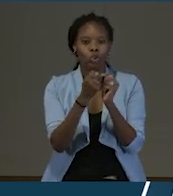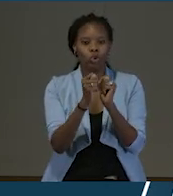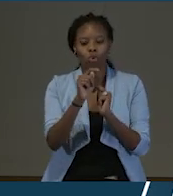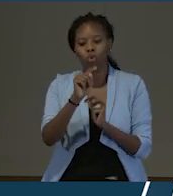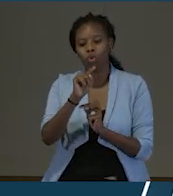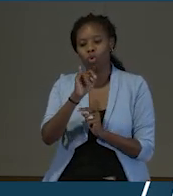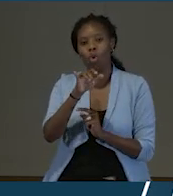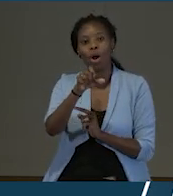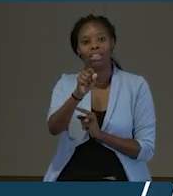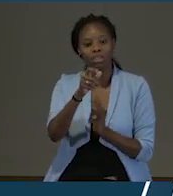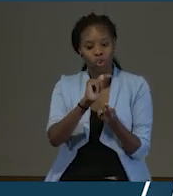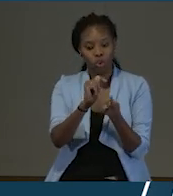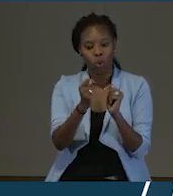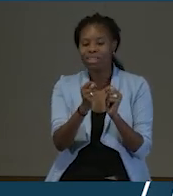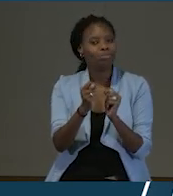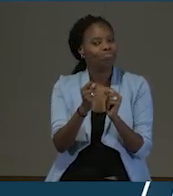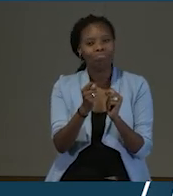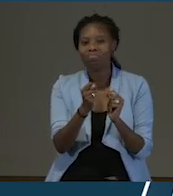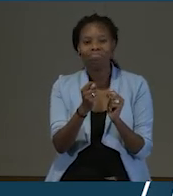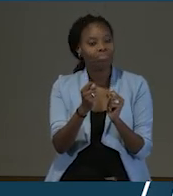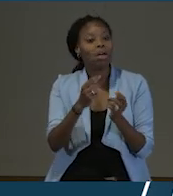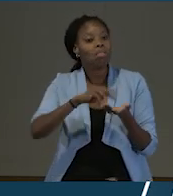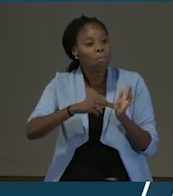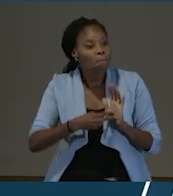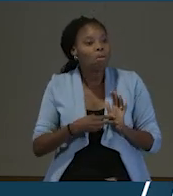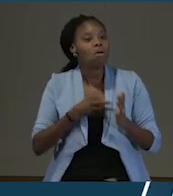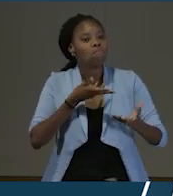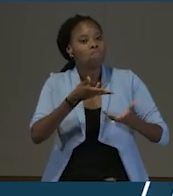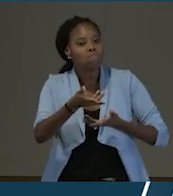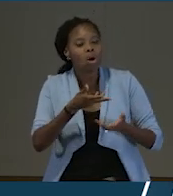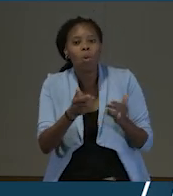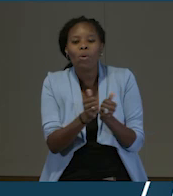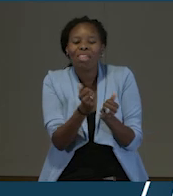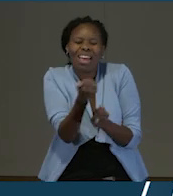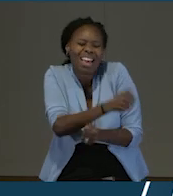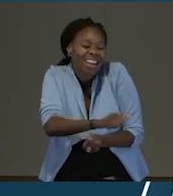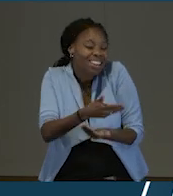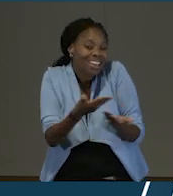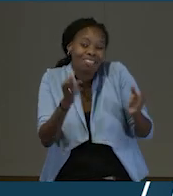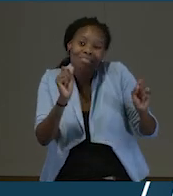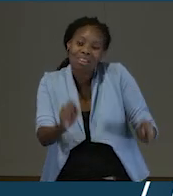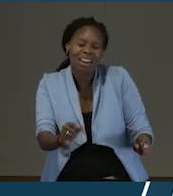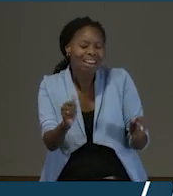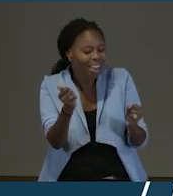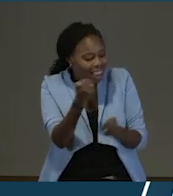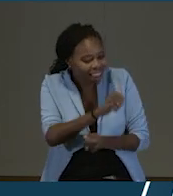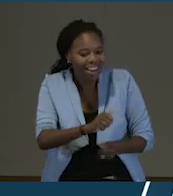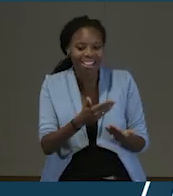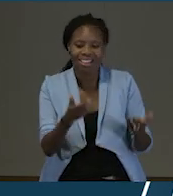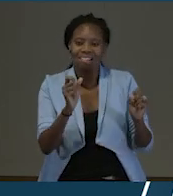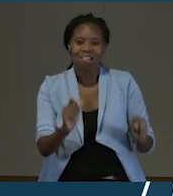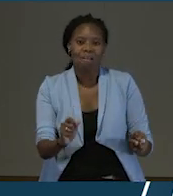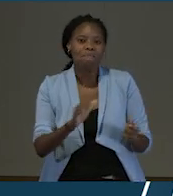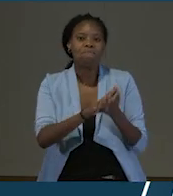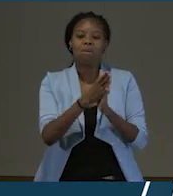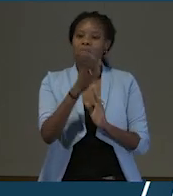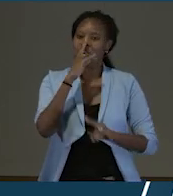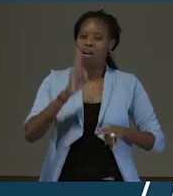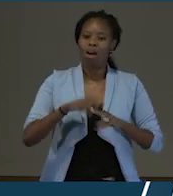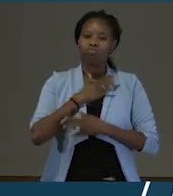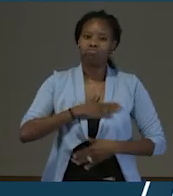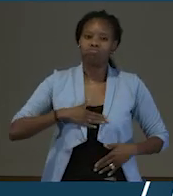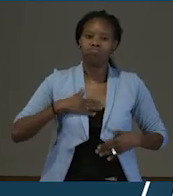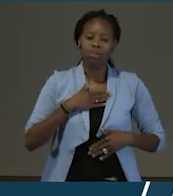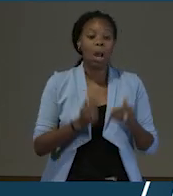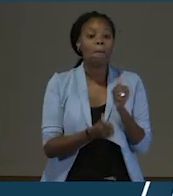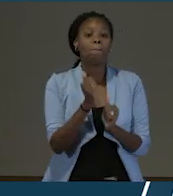play, it simply means engaging in an activity for enjoyment. So that means that anything can be fun, and most things can be child-directed